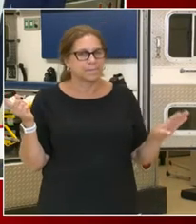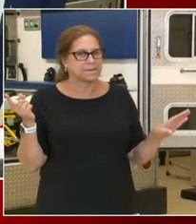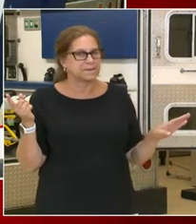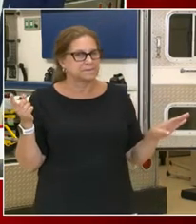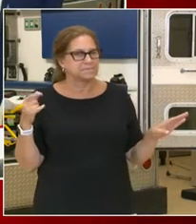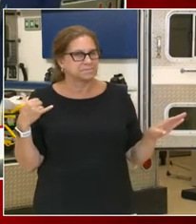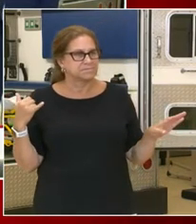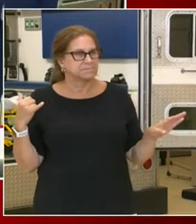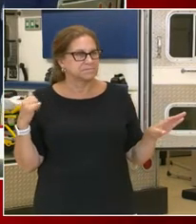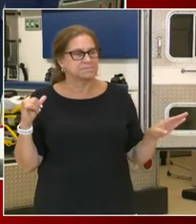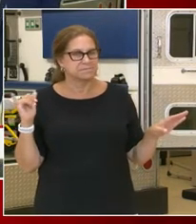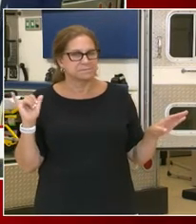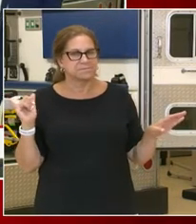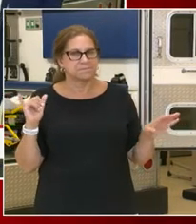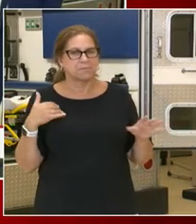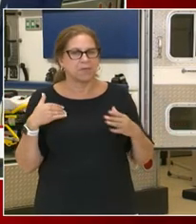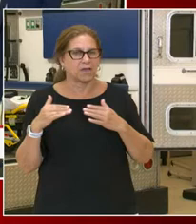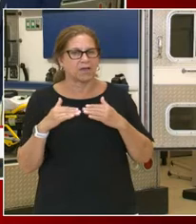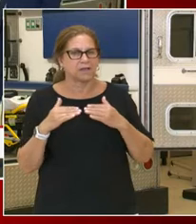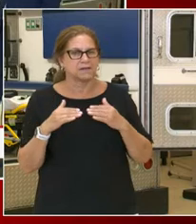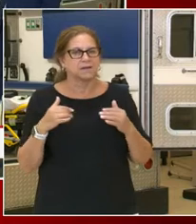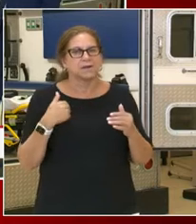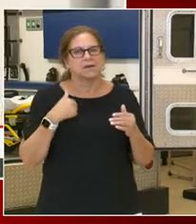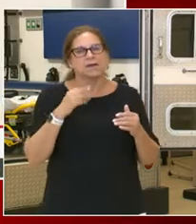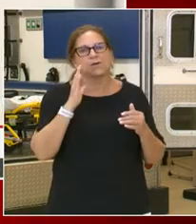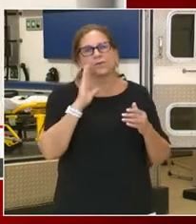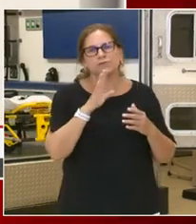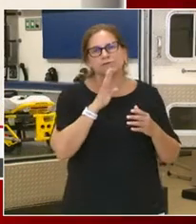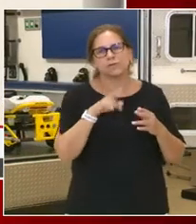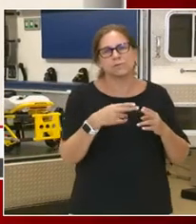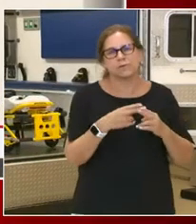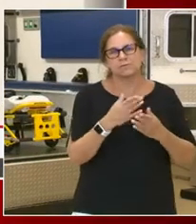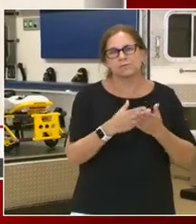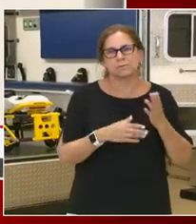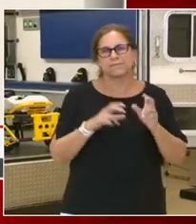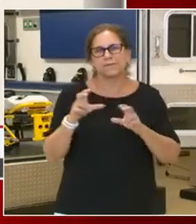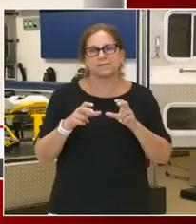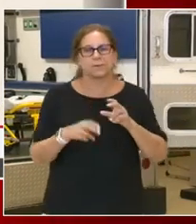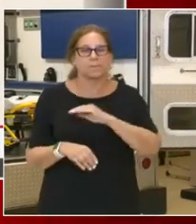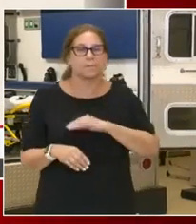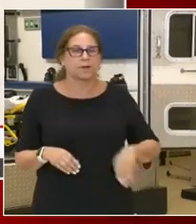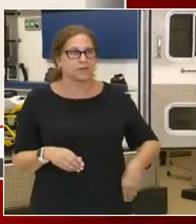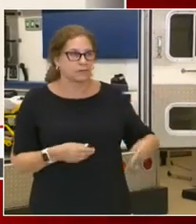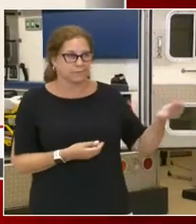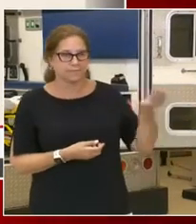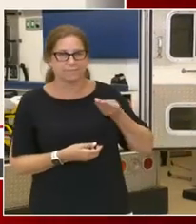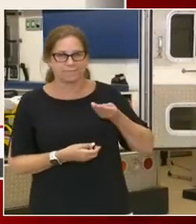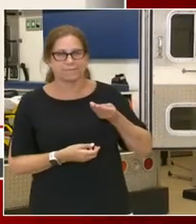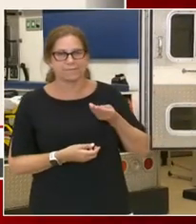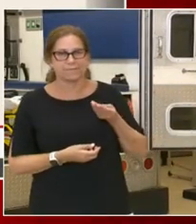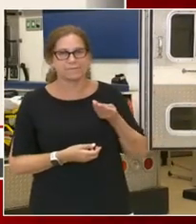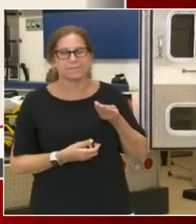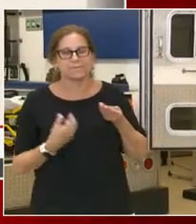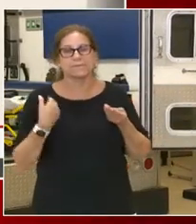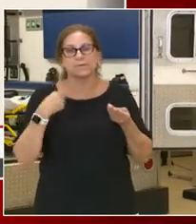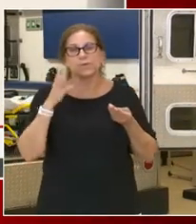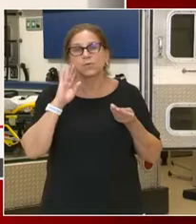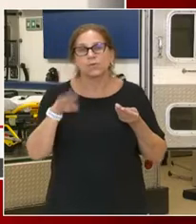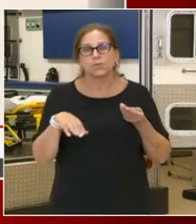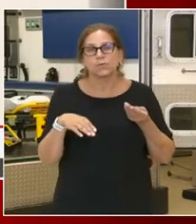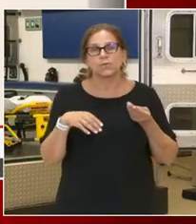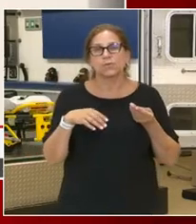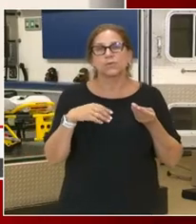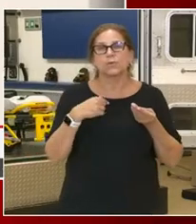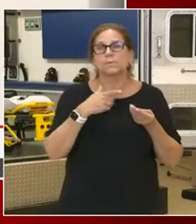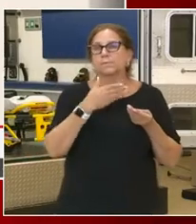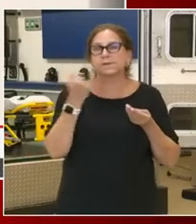Cluster, but I'll call out some of the investments that Mayor Bowser has put forward, because we know that we can prepare and train the best workforce